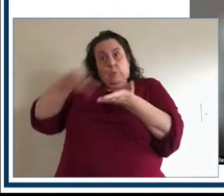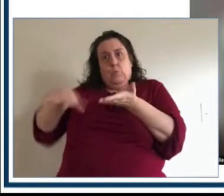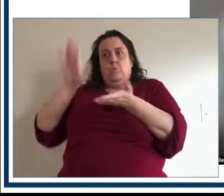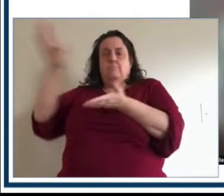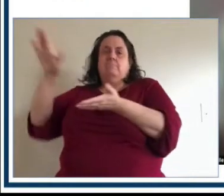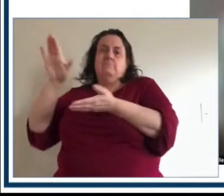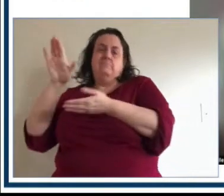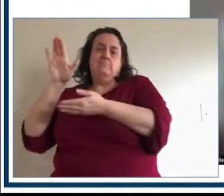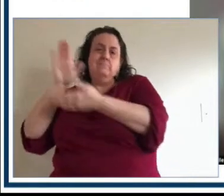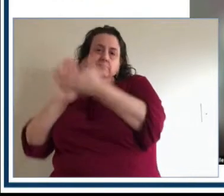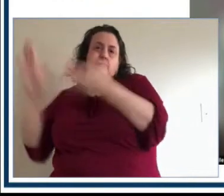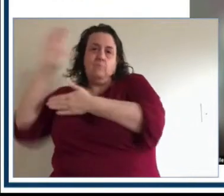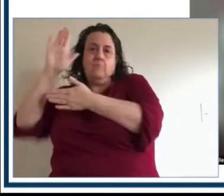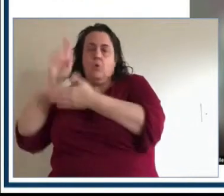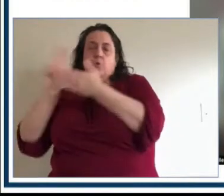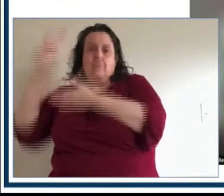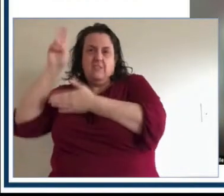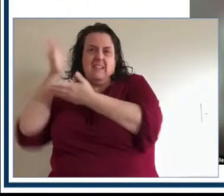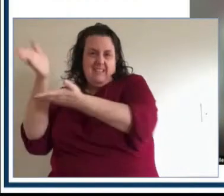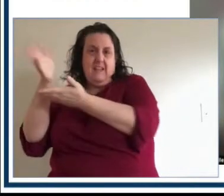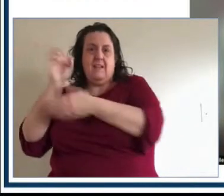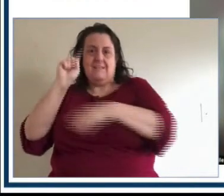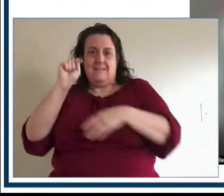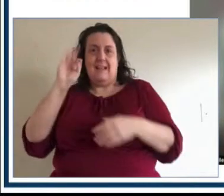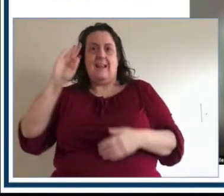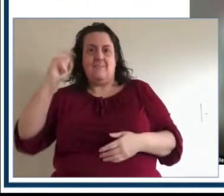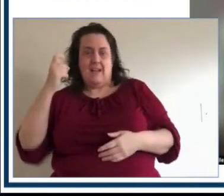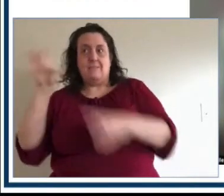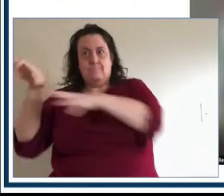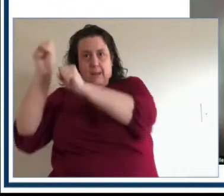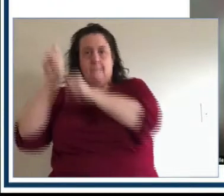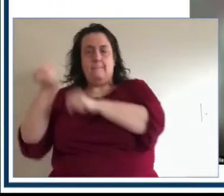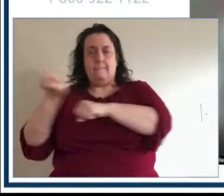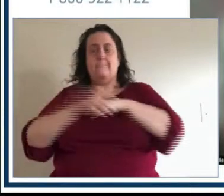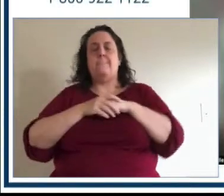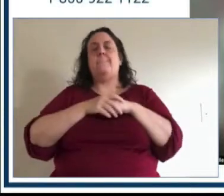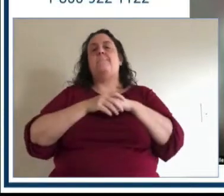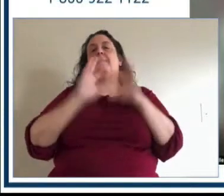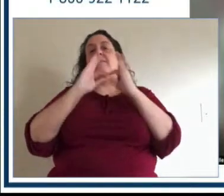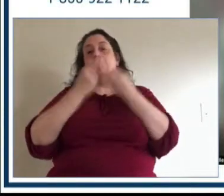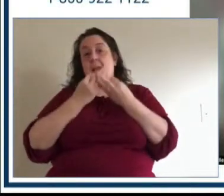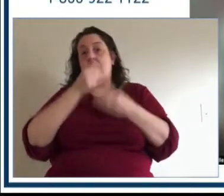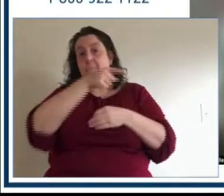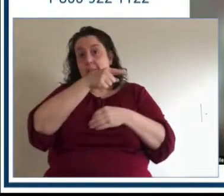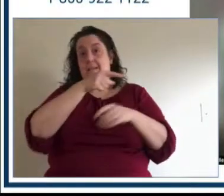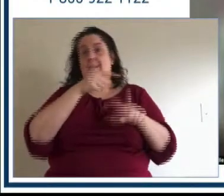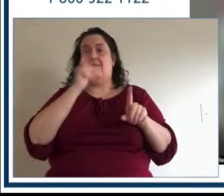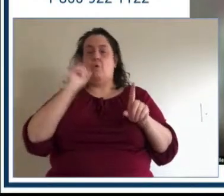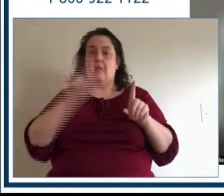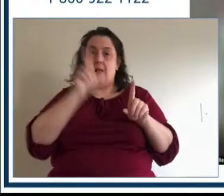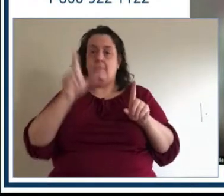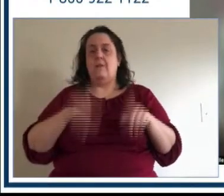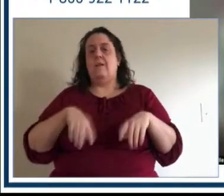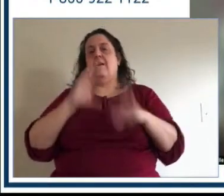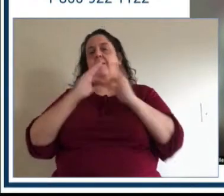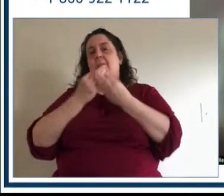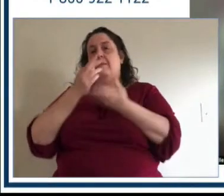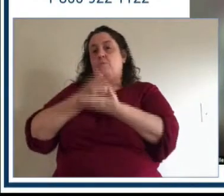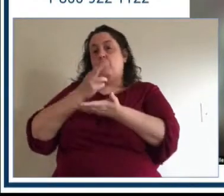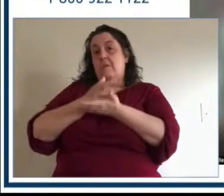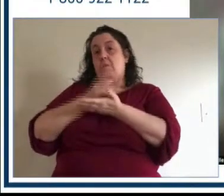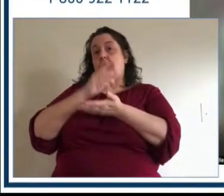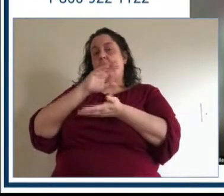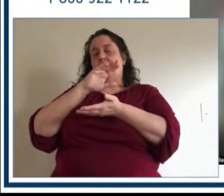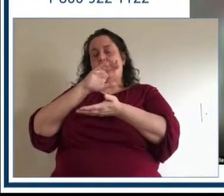Nova Scotians, rapid testing kits will be available in libraries, family resource centers, and at the mobile outreach